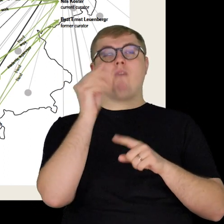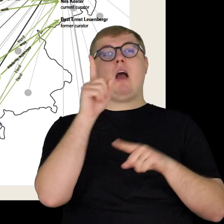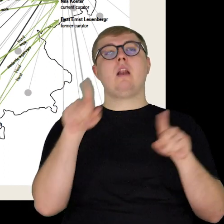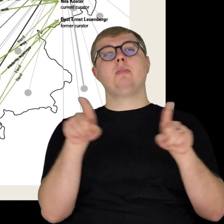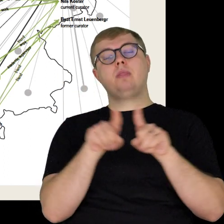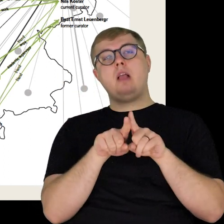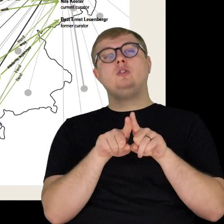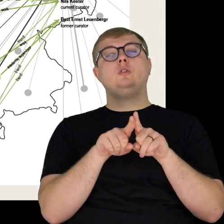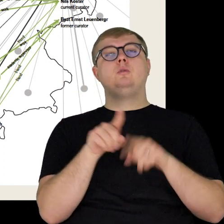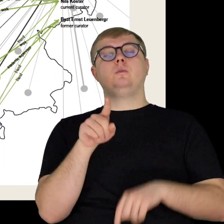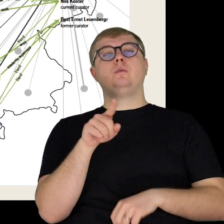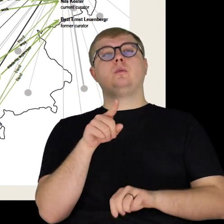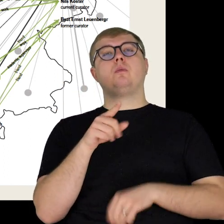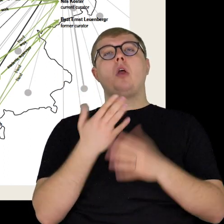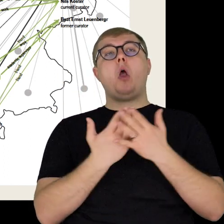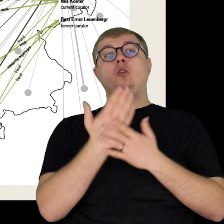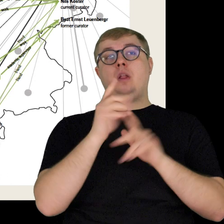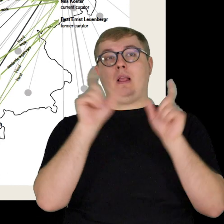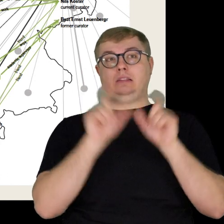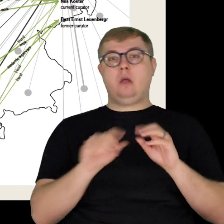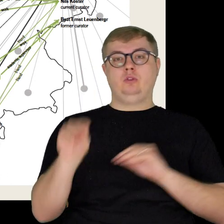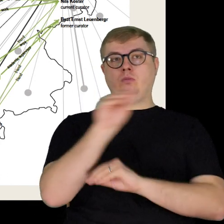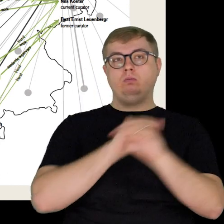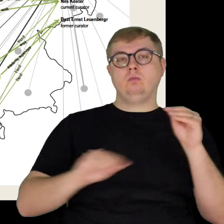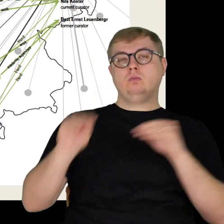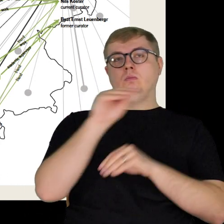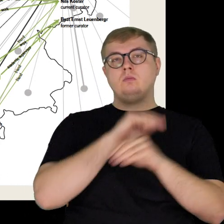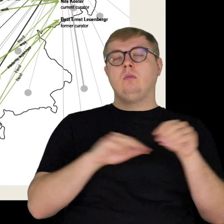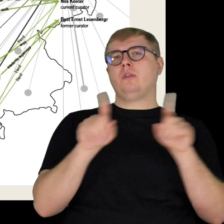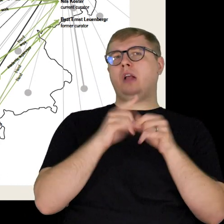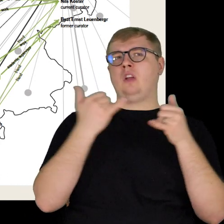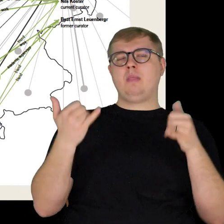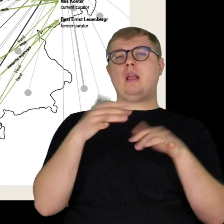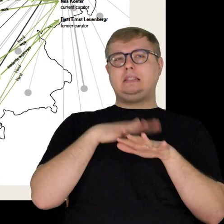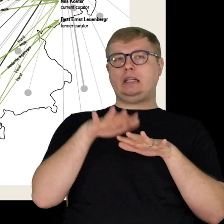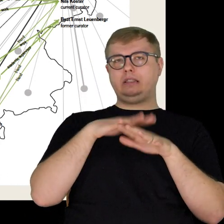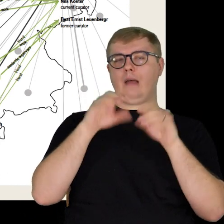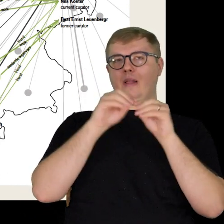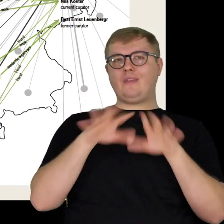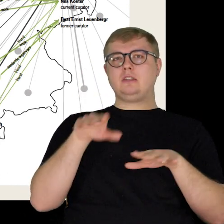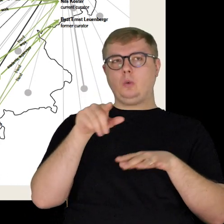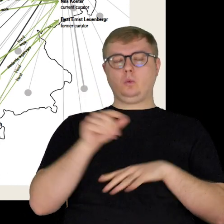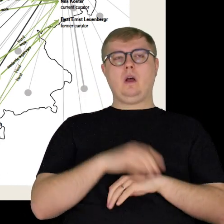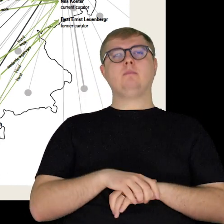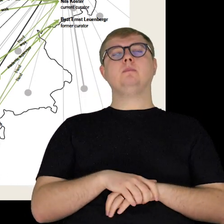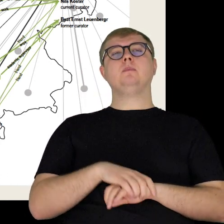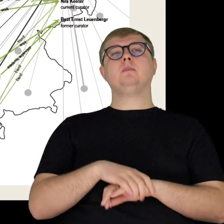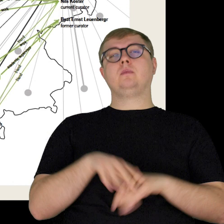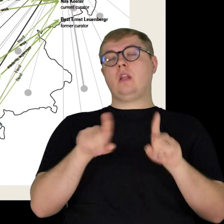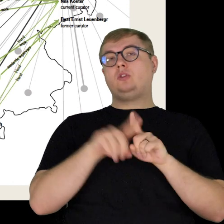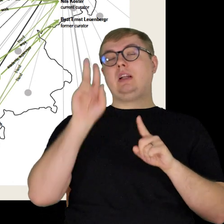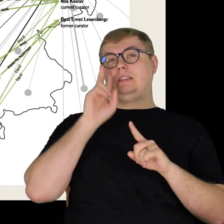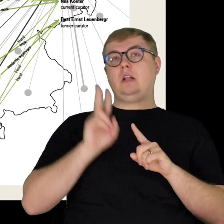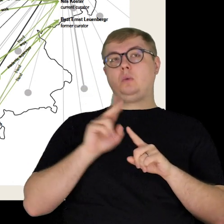circulate, plants themselves also circulate on other infrastructures and other sort of networks, such as social and institutional networks. So a lot